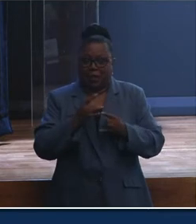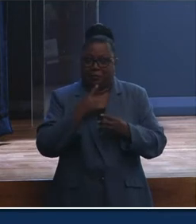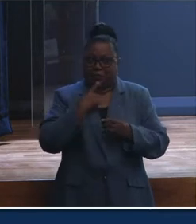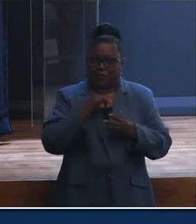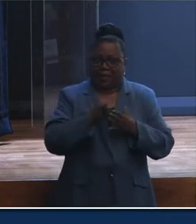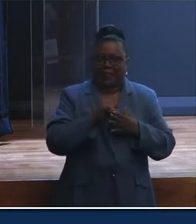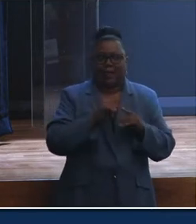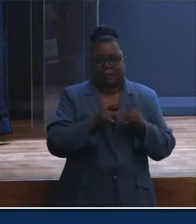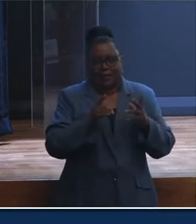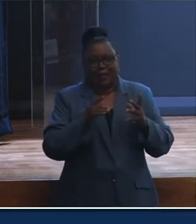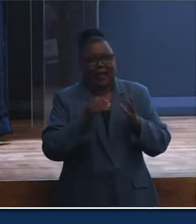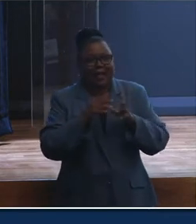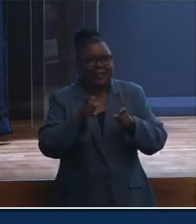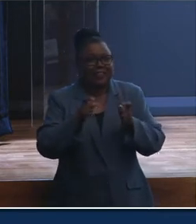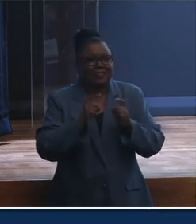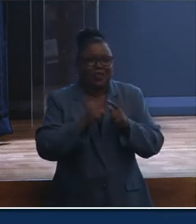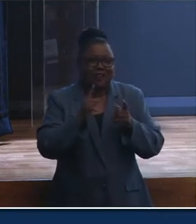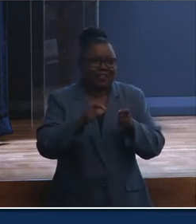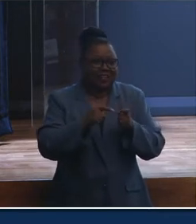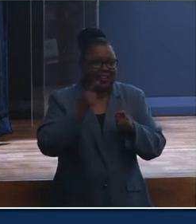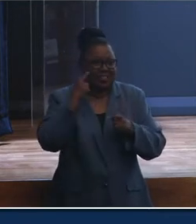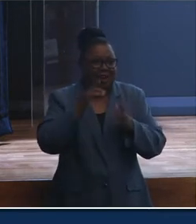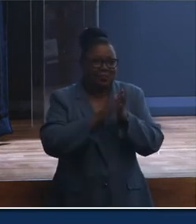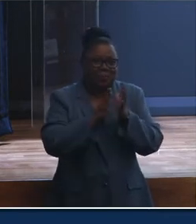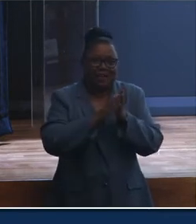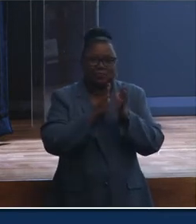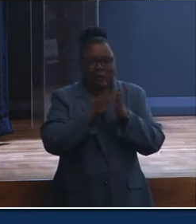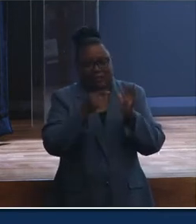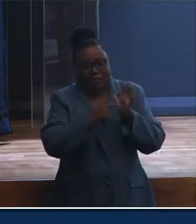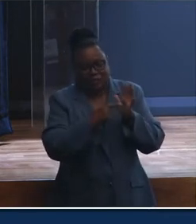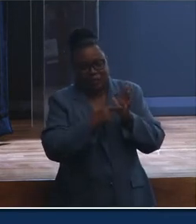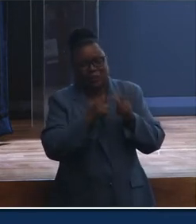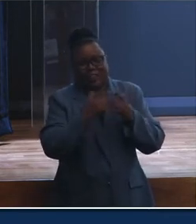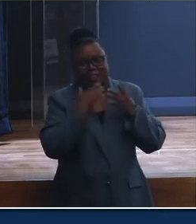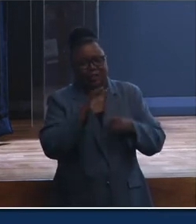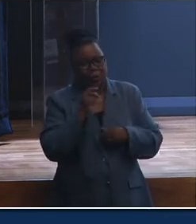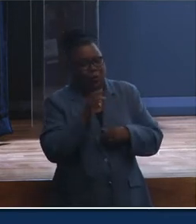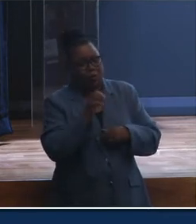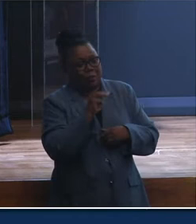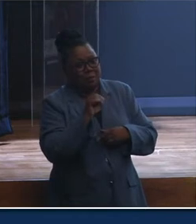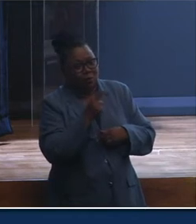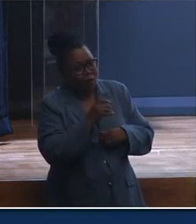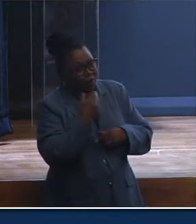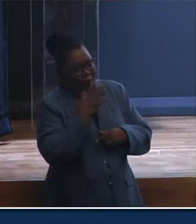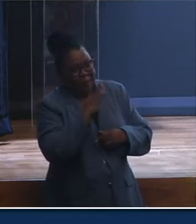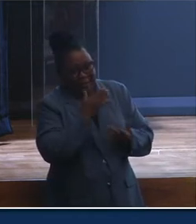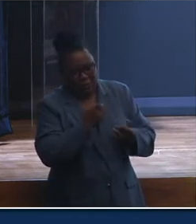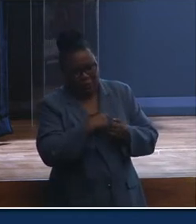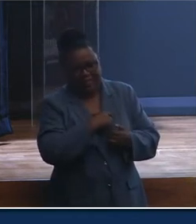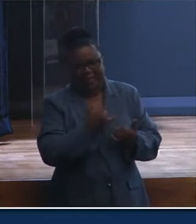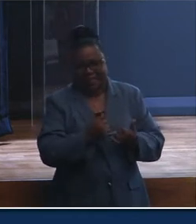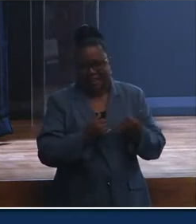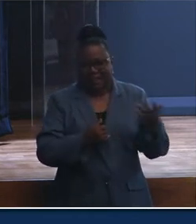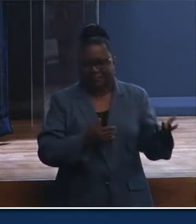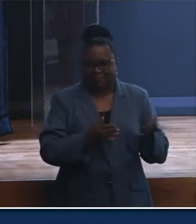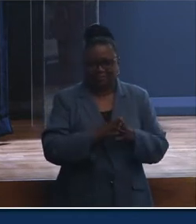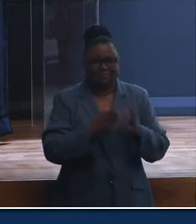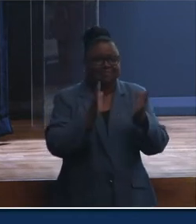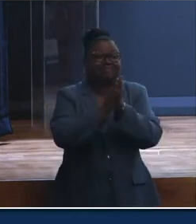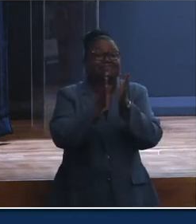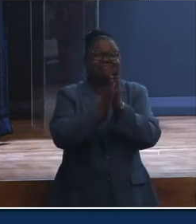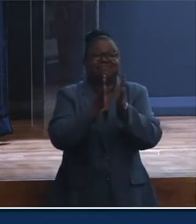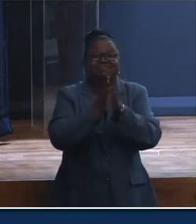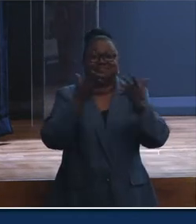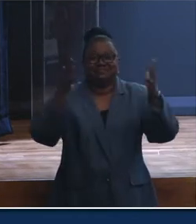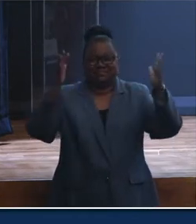saying that, but you got to give praise where praise is due. But thank you, Coach McGraw, for being here with us today.